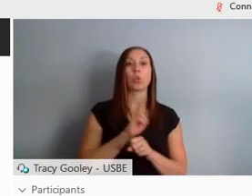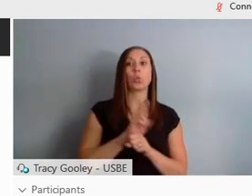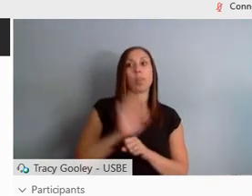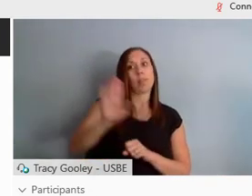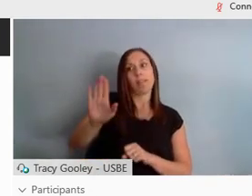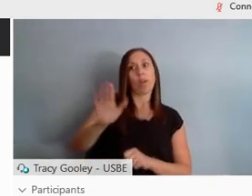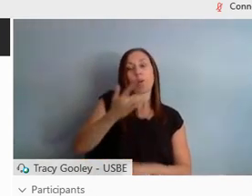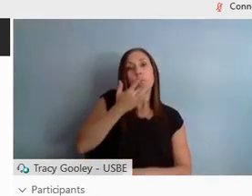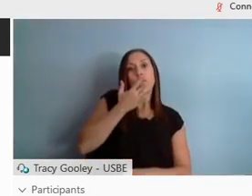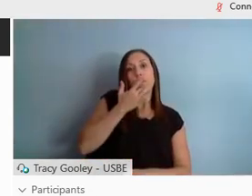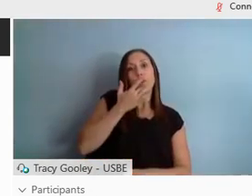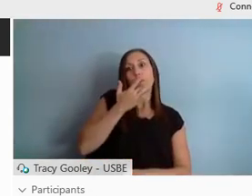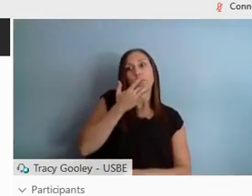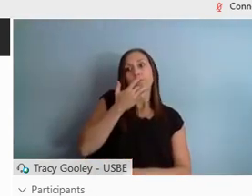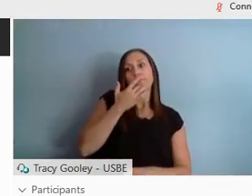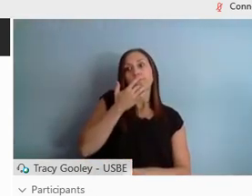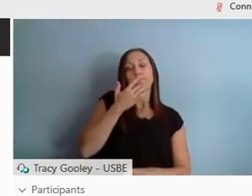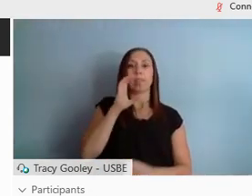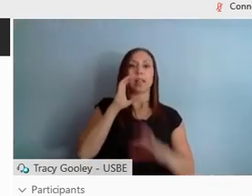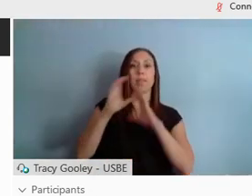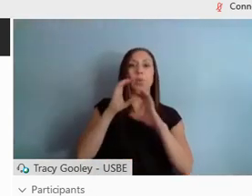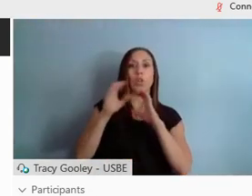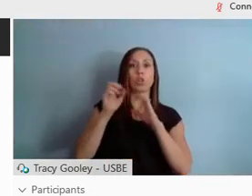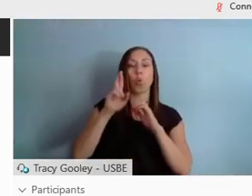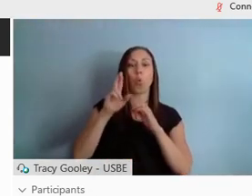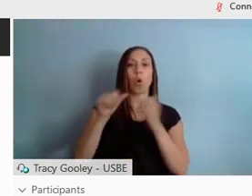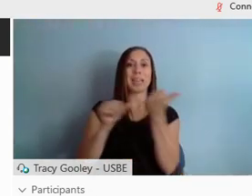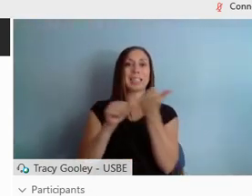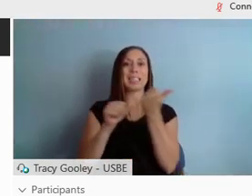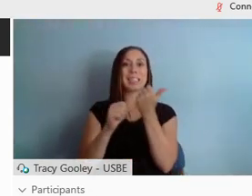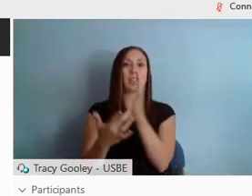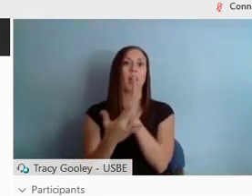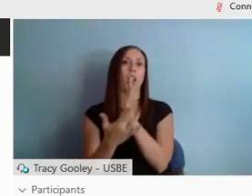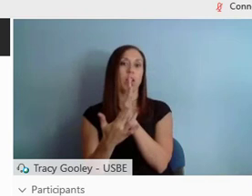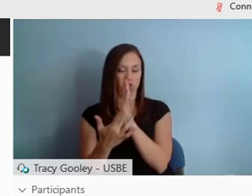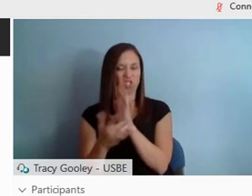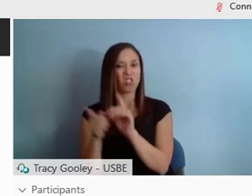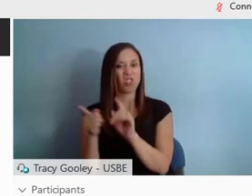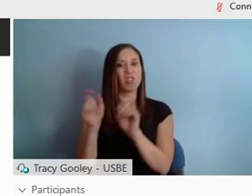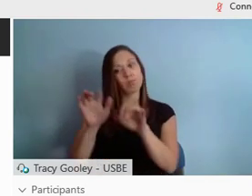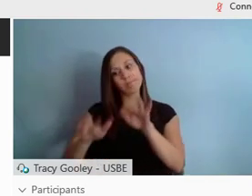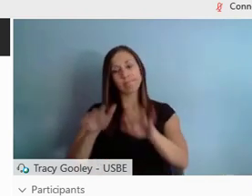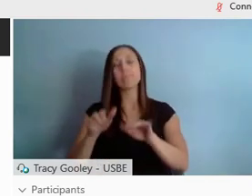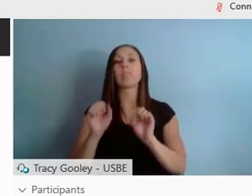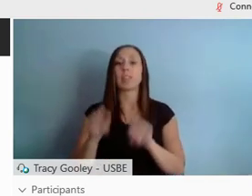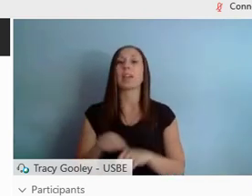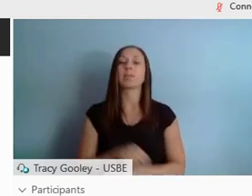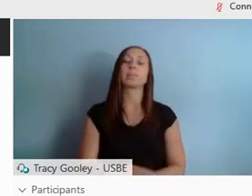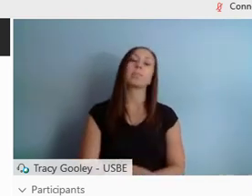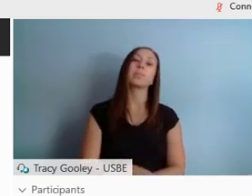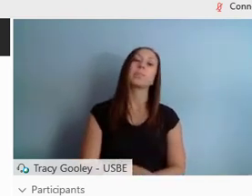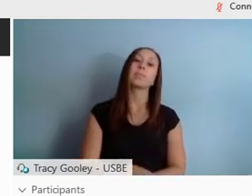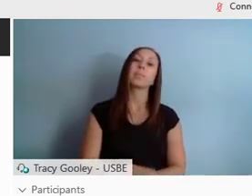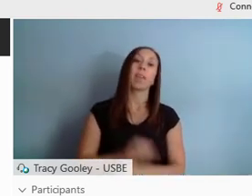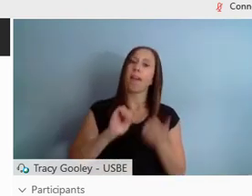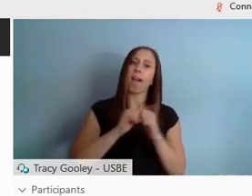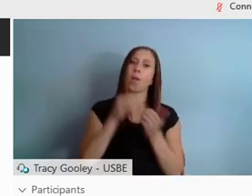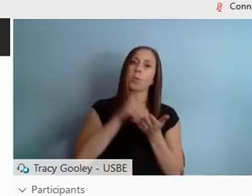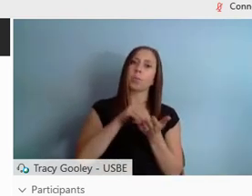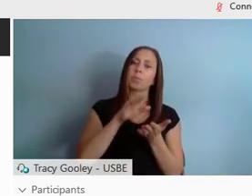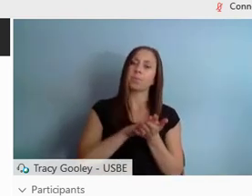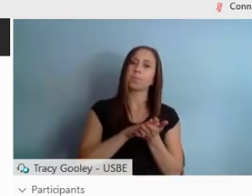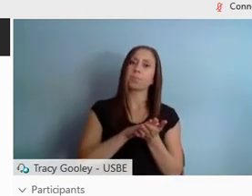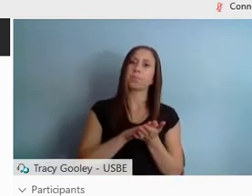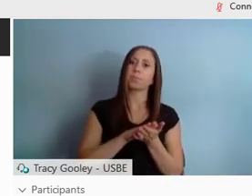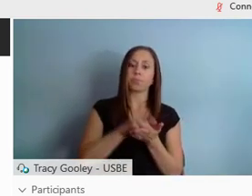mode of communication or assistive technology. And then for how you record this one is you're just going